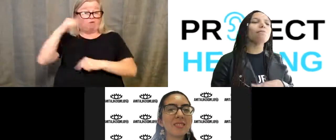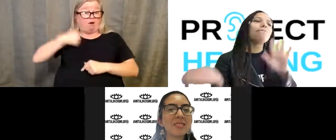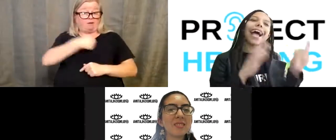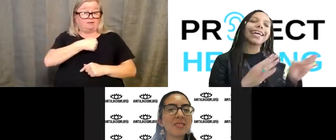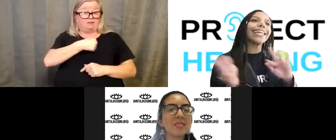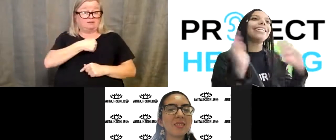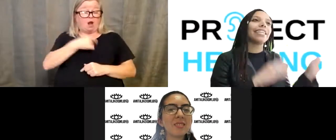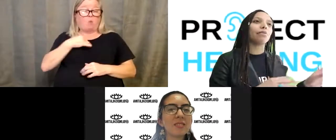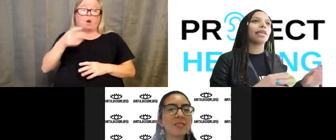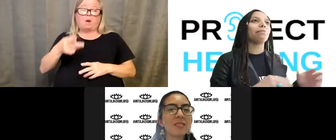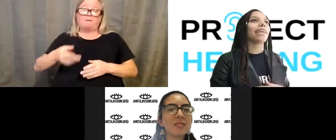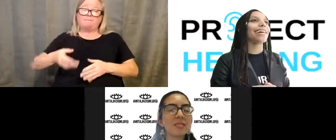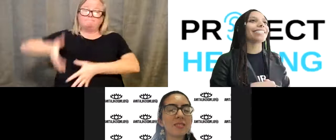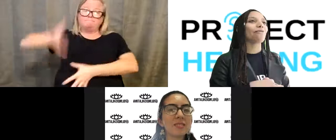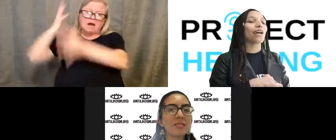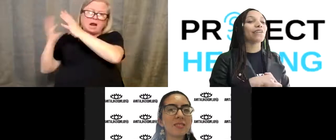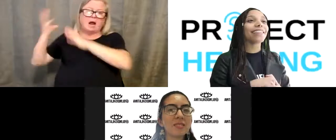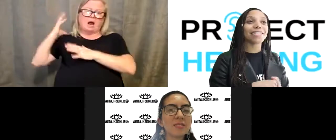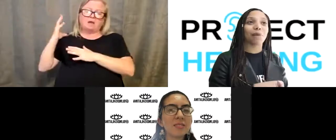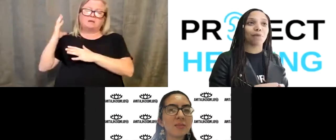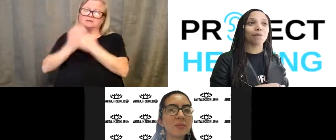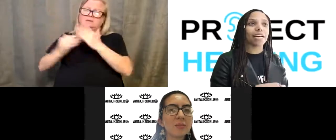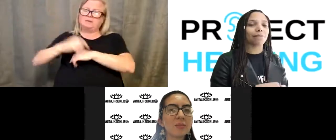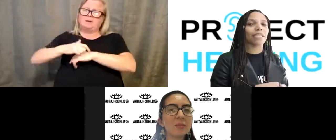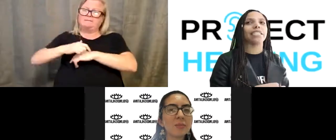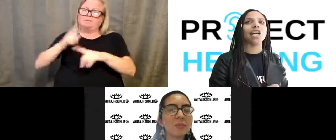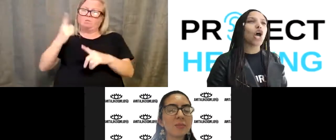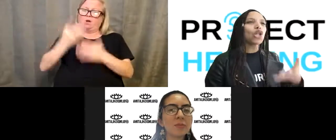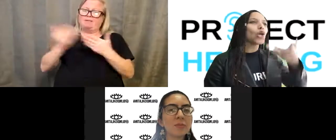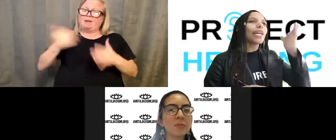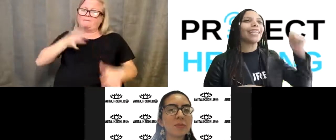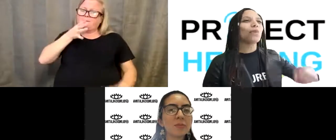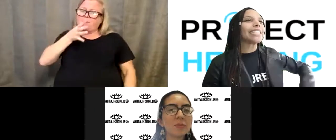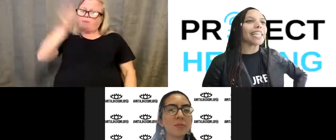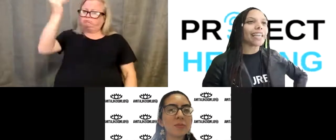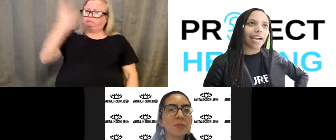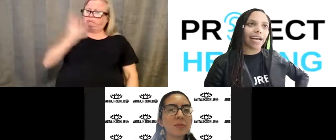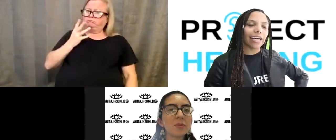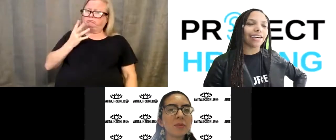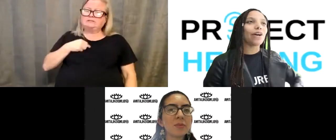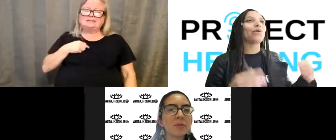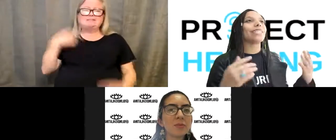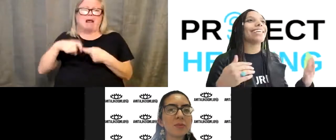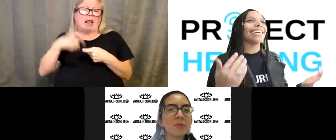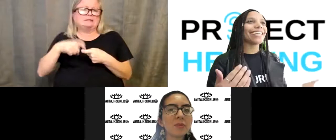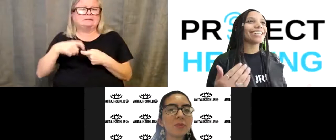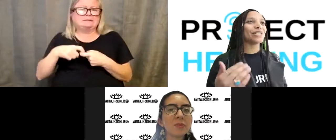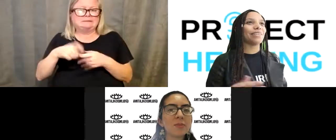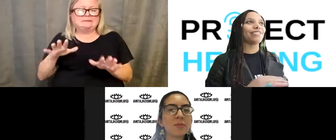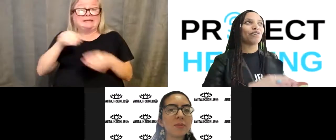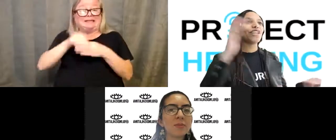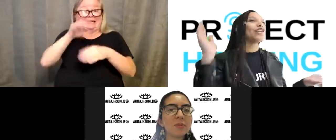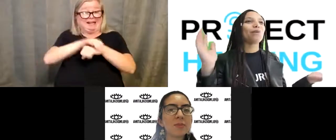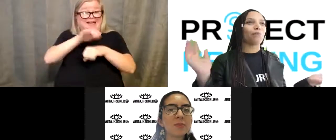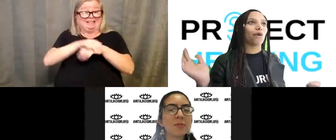you back a little bit because one of the things my mom tells me is, ¿tú crees que tú naciste de caja? Which in English